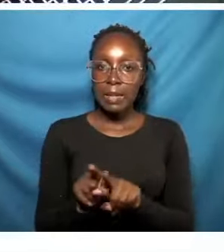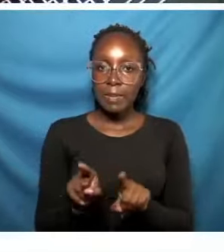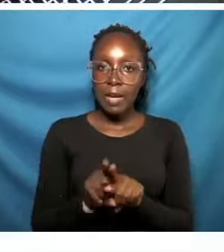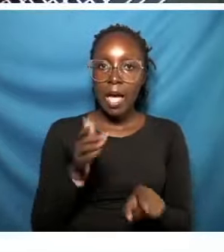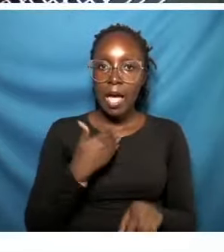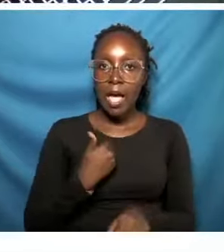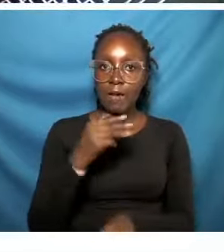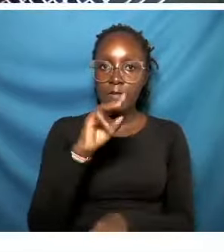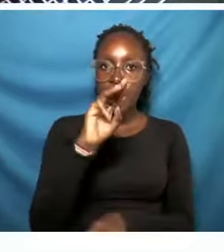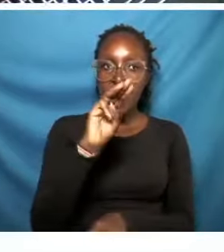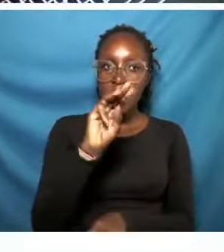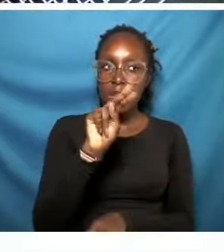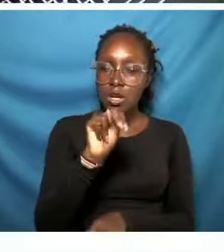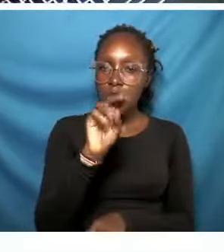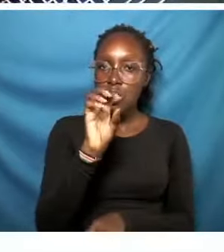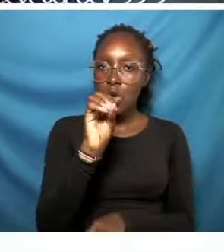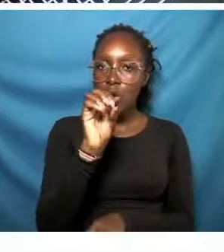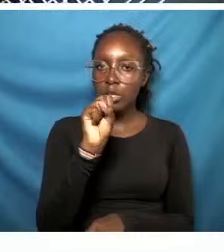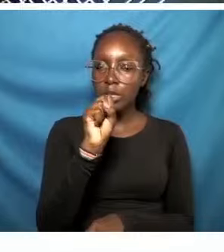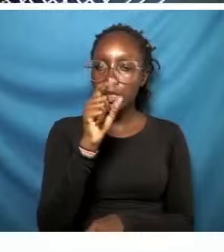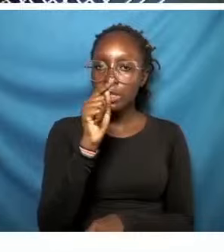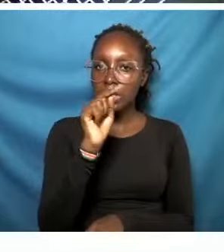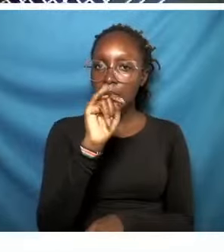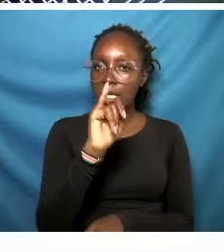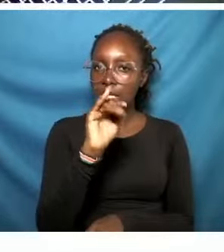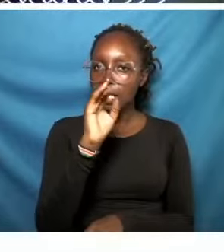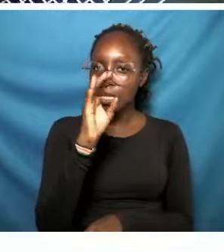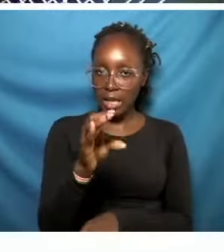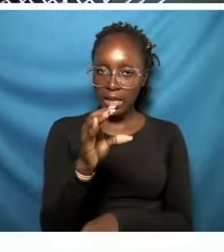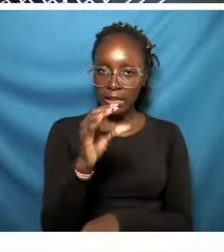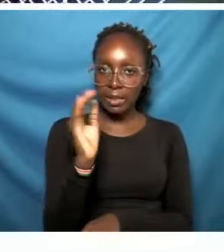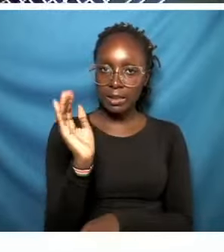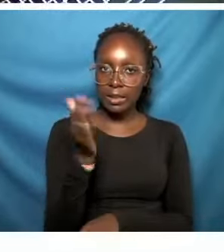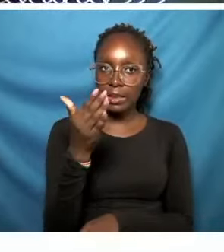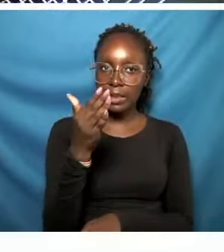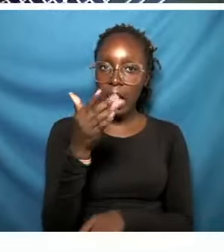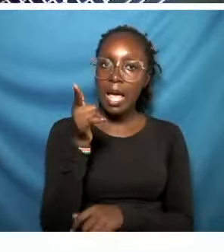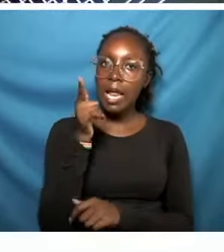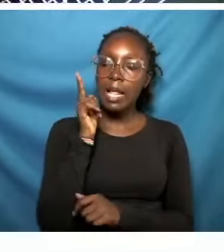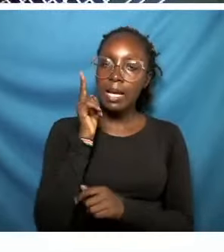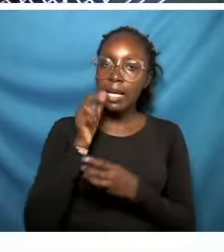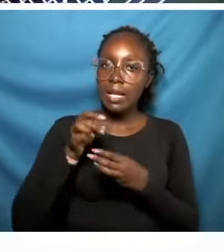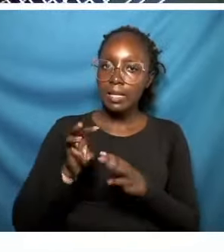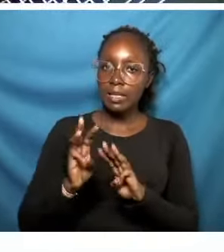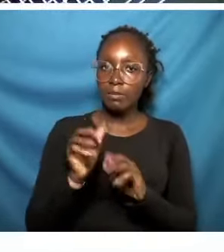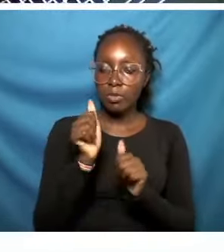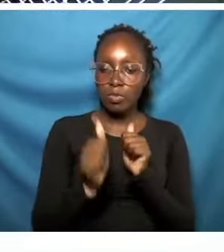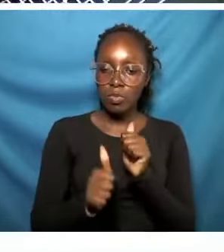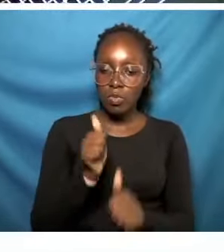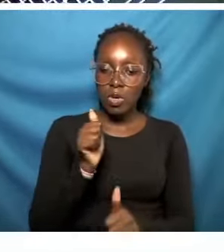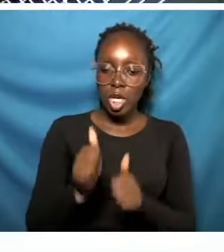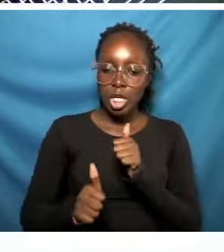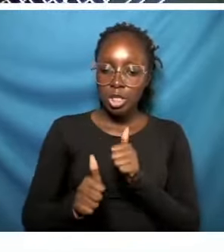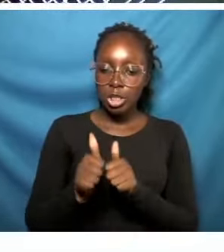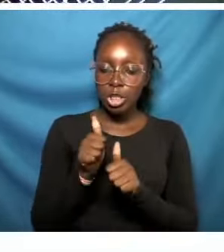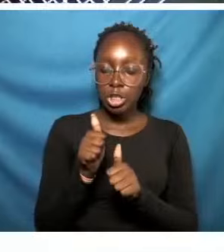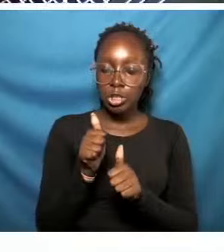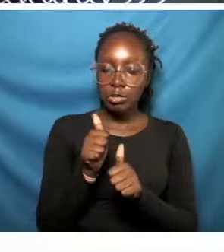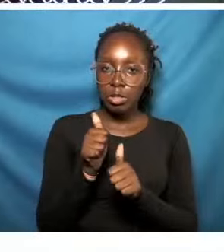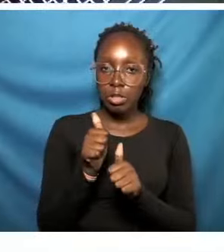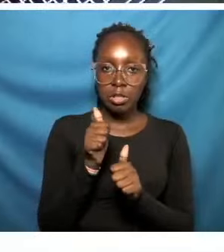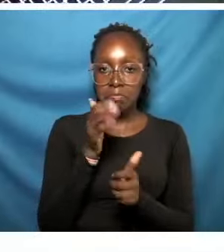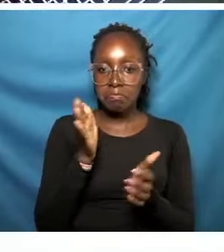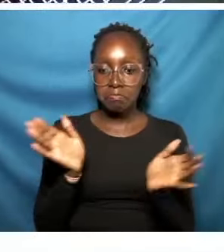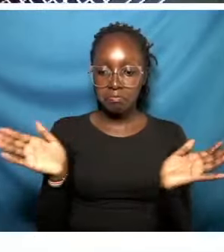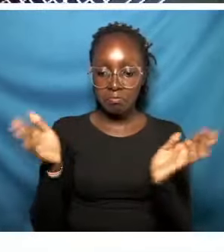Gnostic legalism. So Gnostic legalism, which pushed that if you